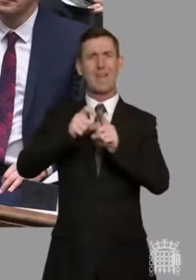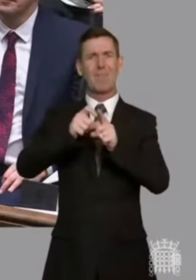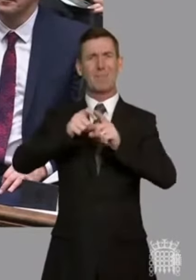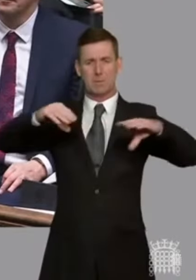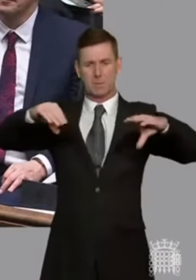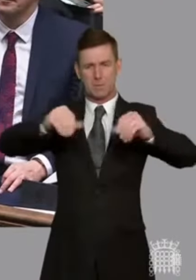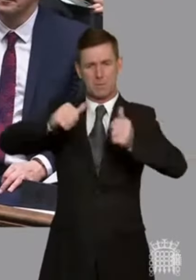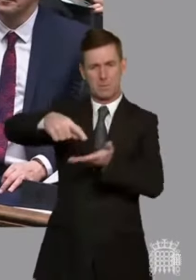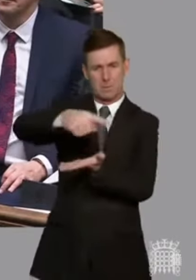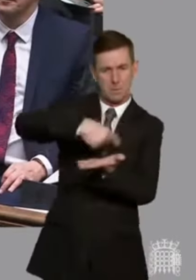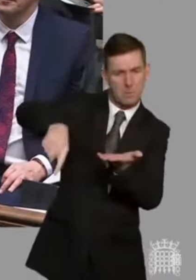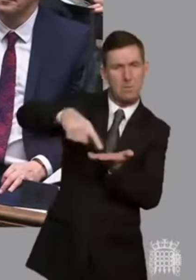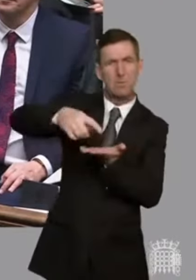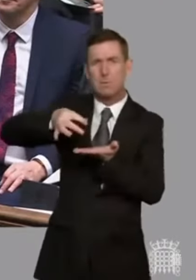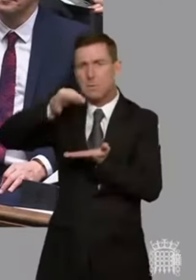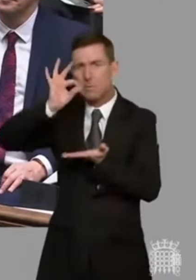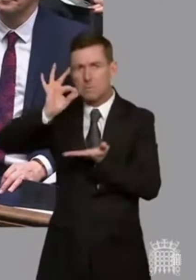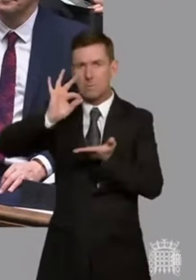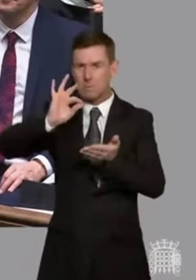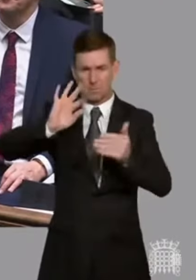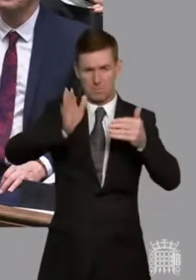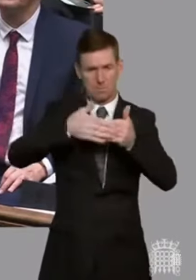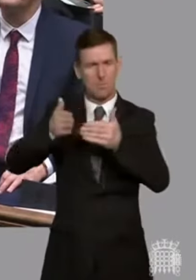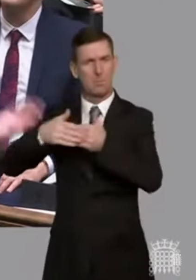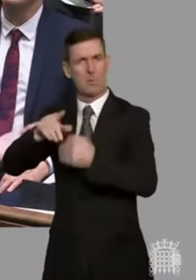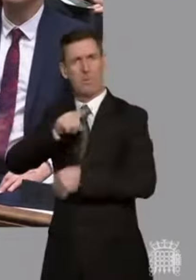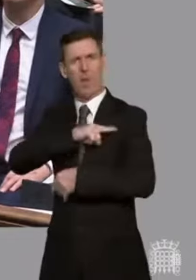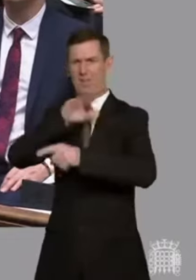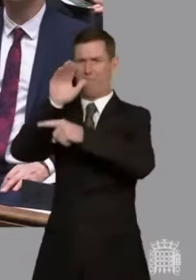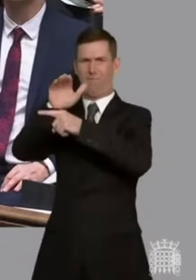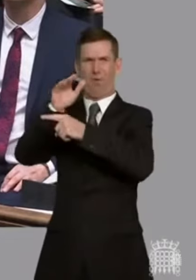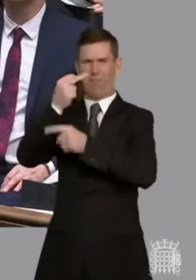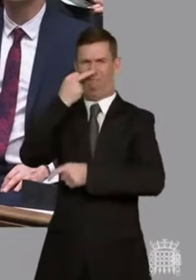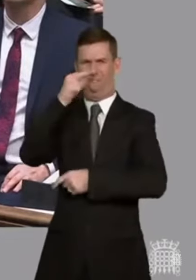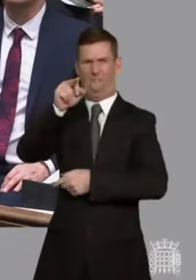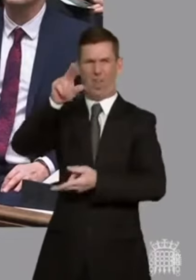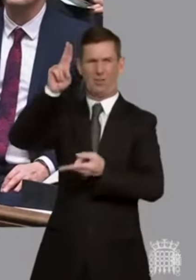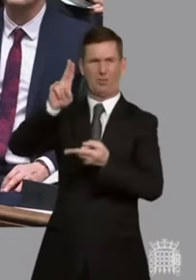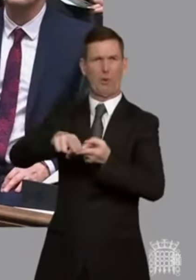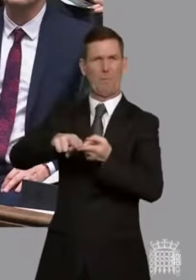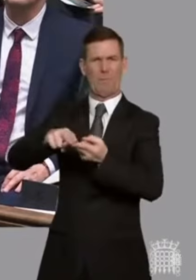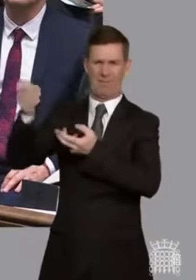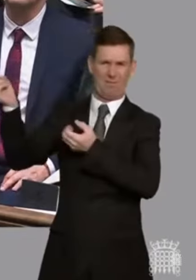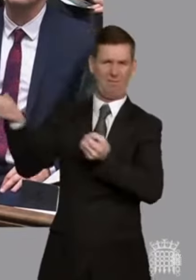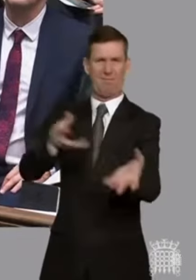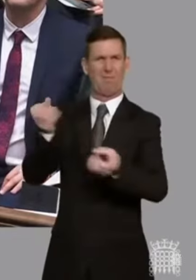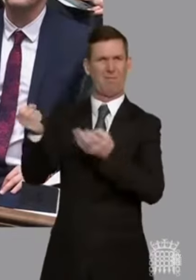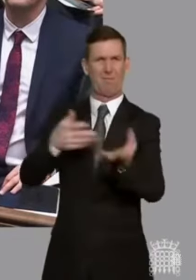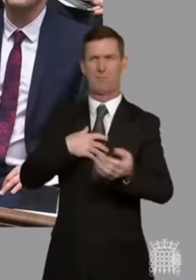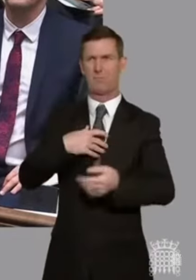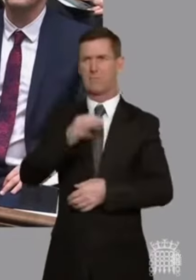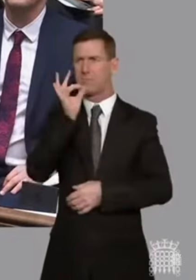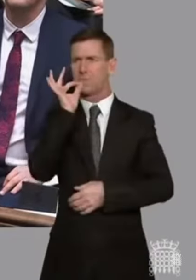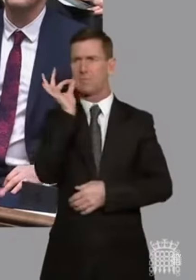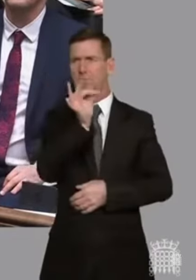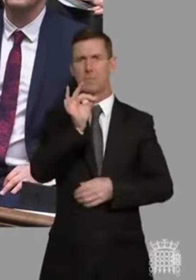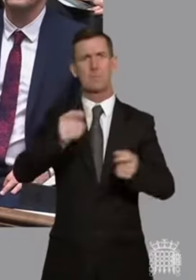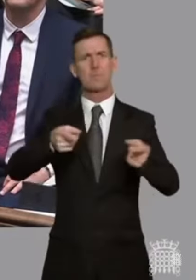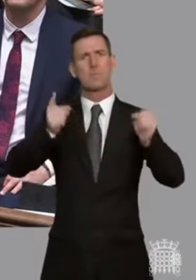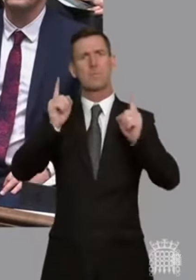imports is causing a real problem. So could I ask the Prime Minister if he, through his offices, can arrange for the